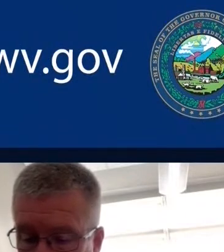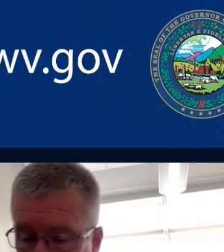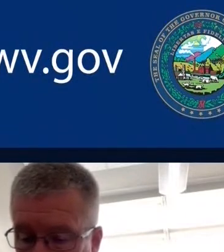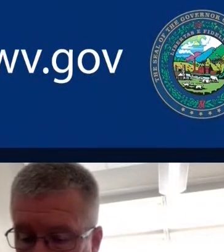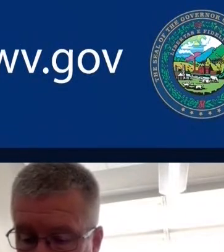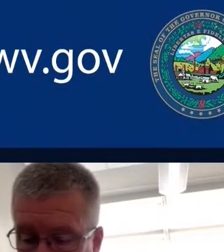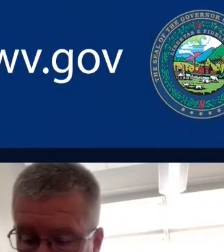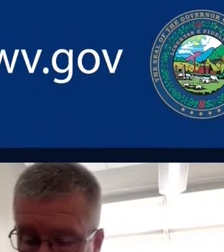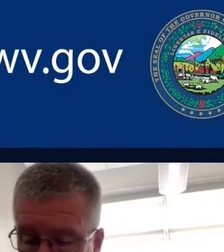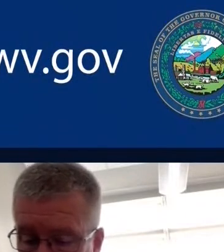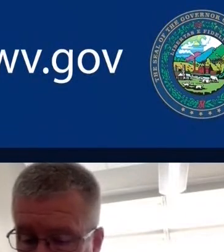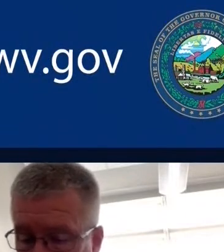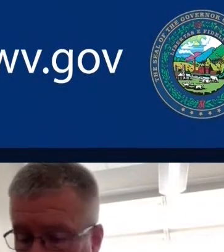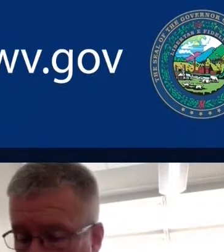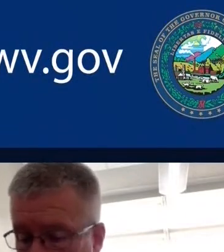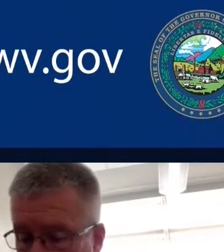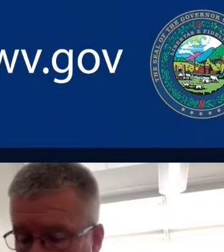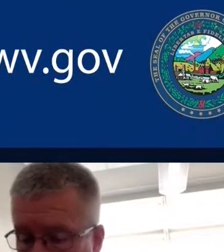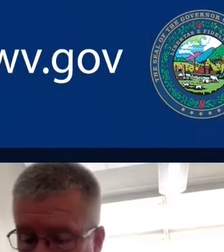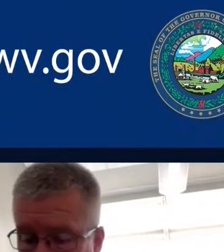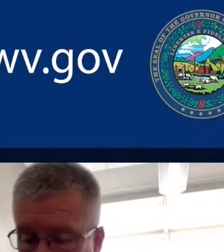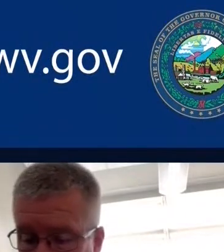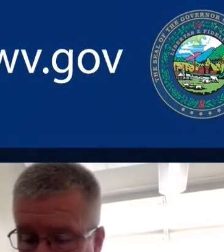certain situations? Thank you.